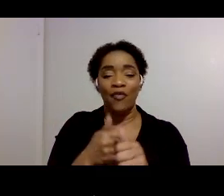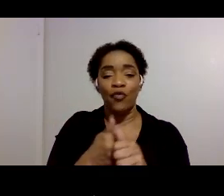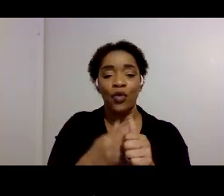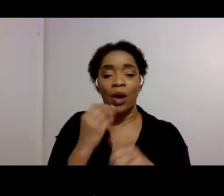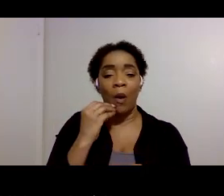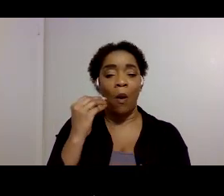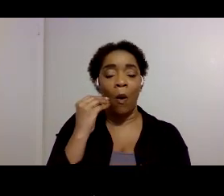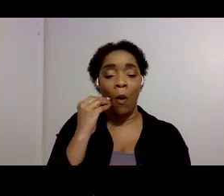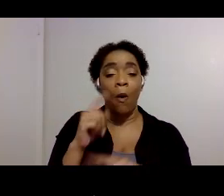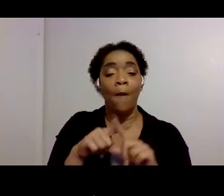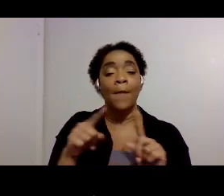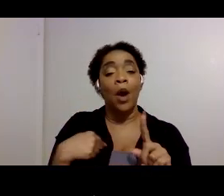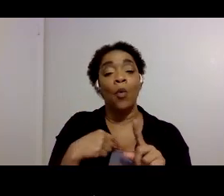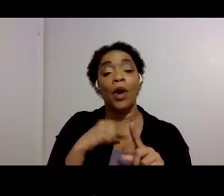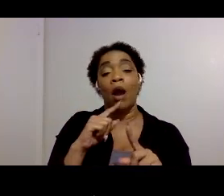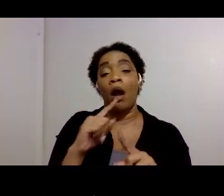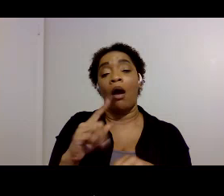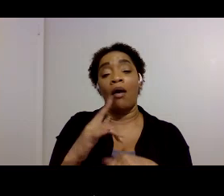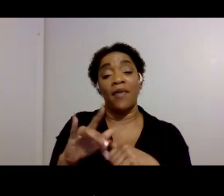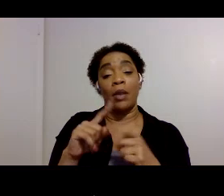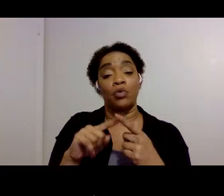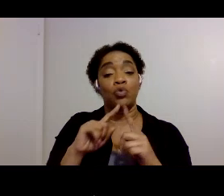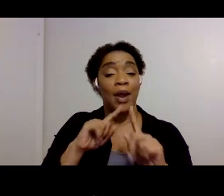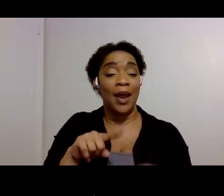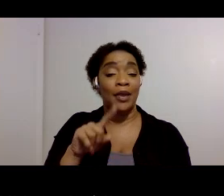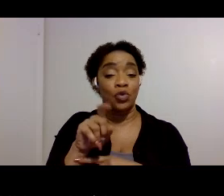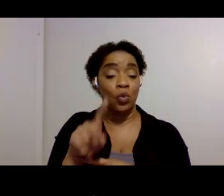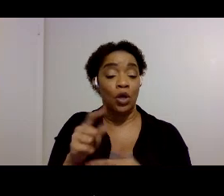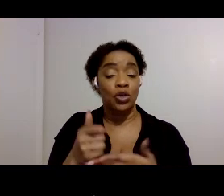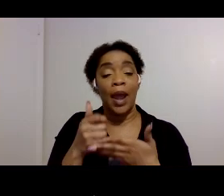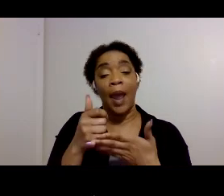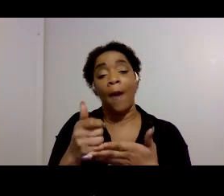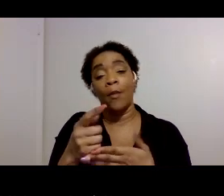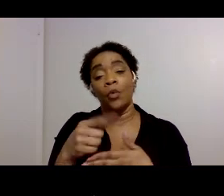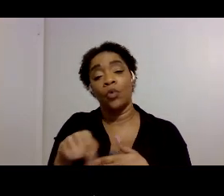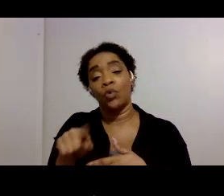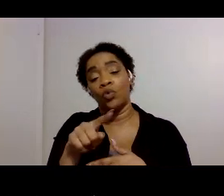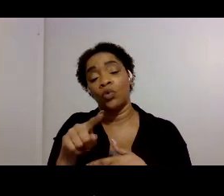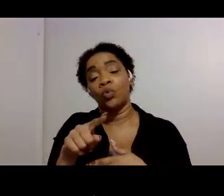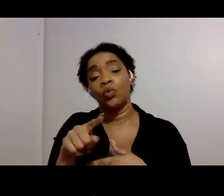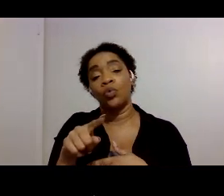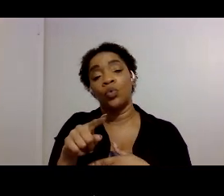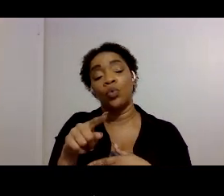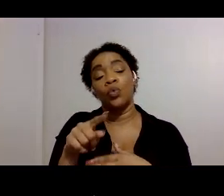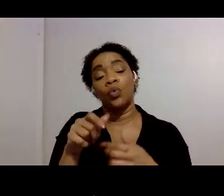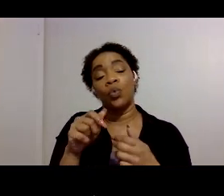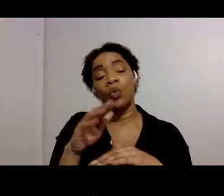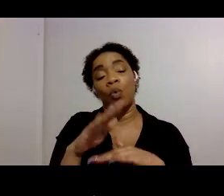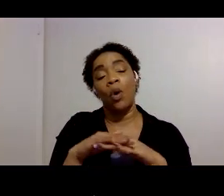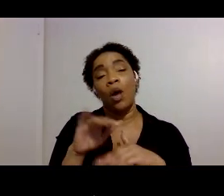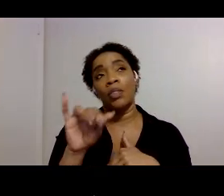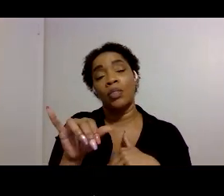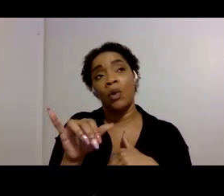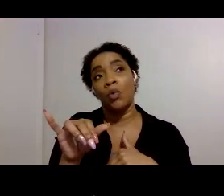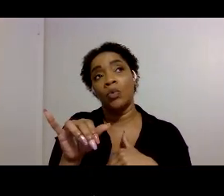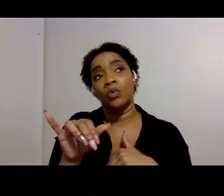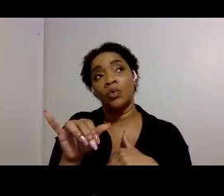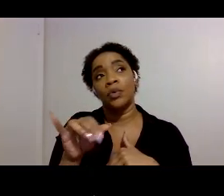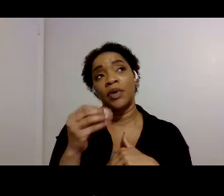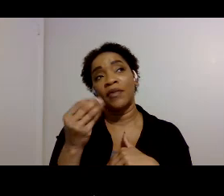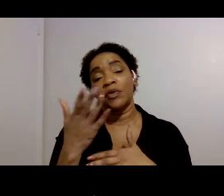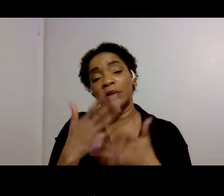are available to answer questions or help give insight on those. And as stated, the link will be up for this PowerPoint to